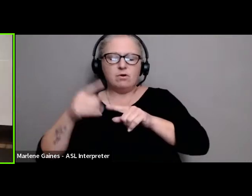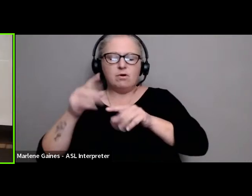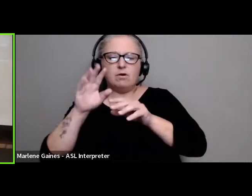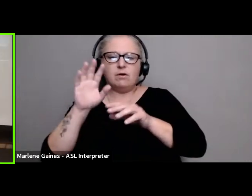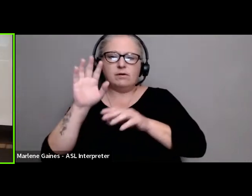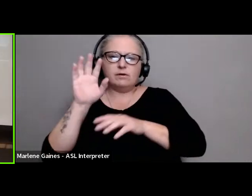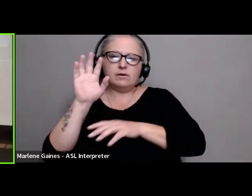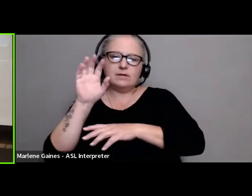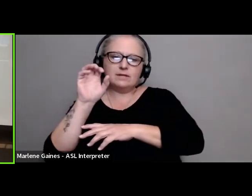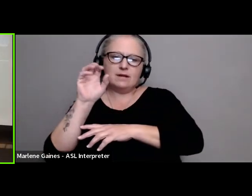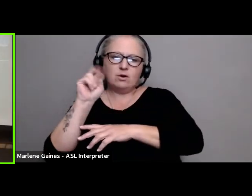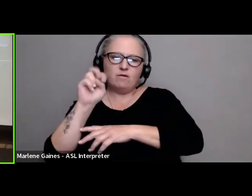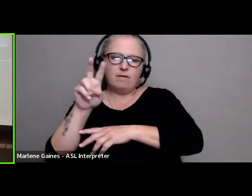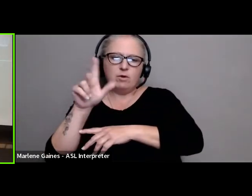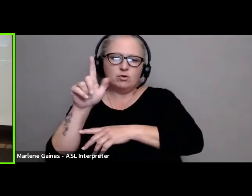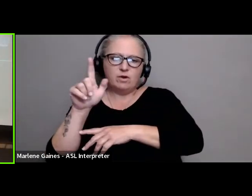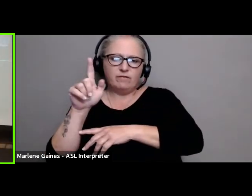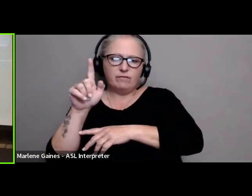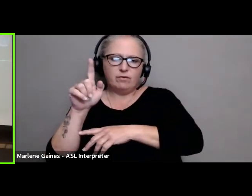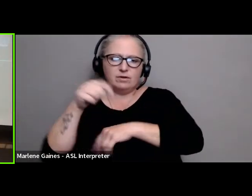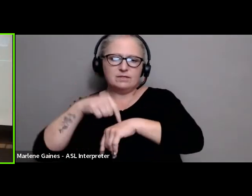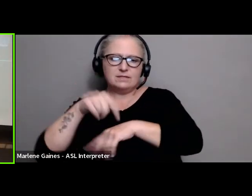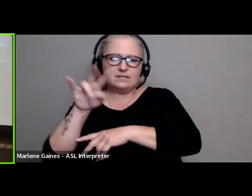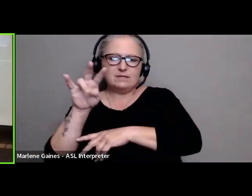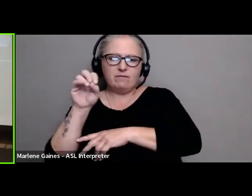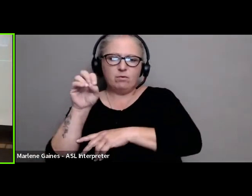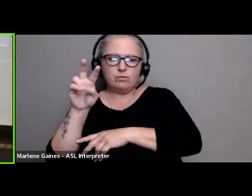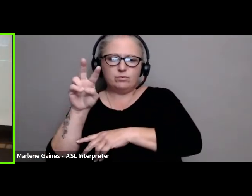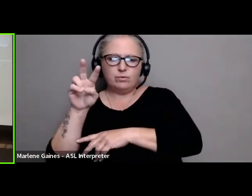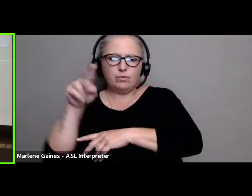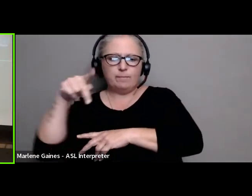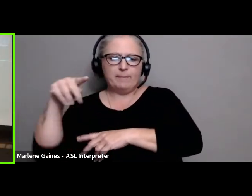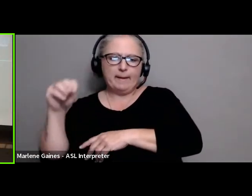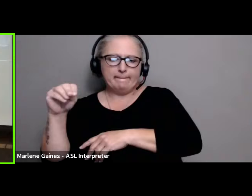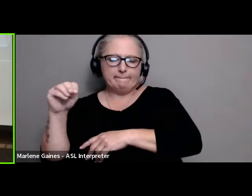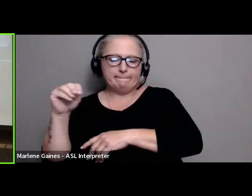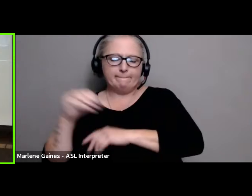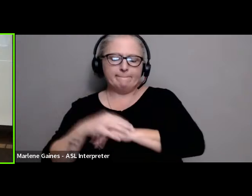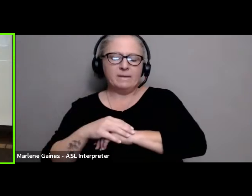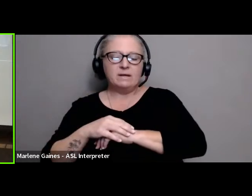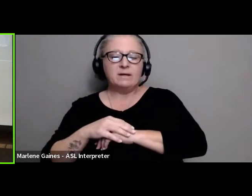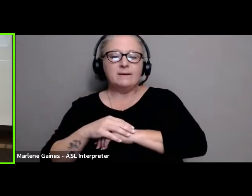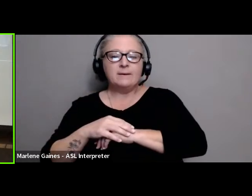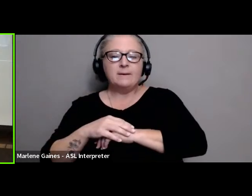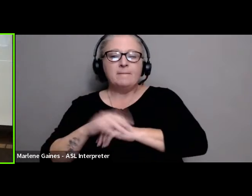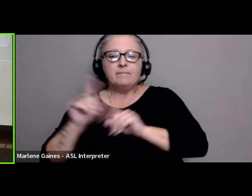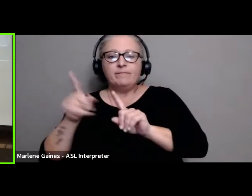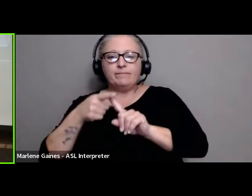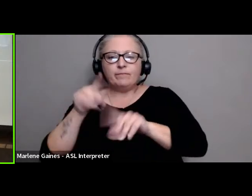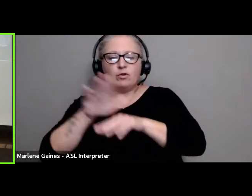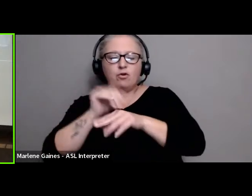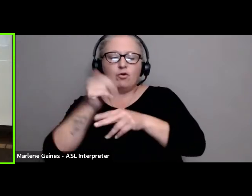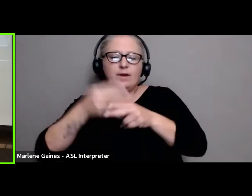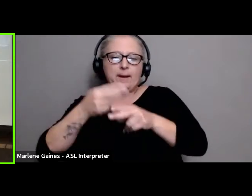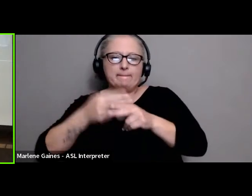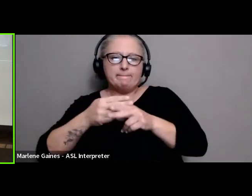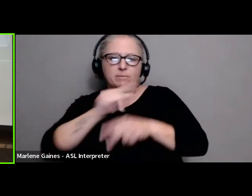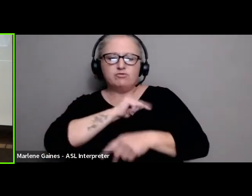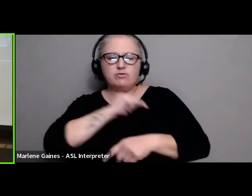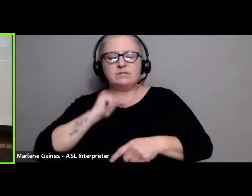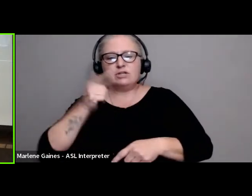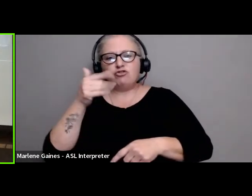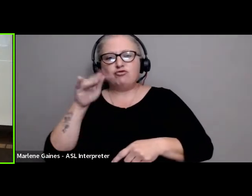November 21st, and it is now 7:02 p.m. I will begin with the roll call. Trustee